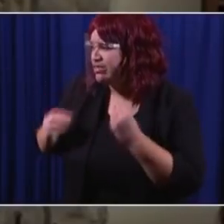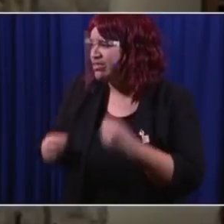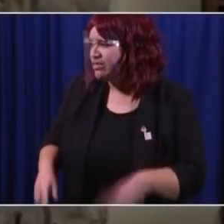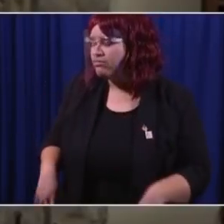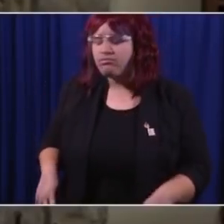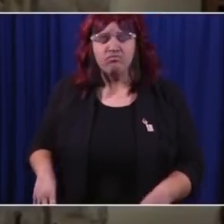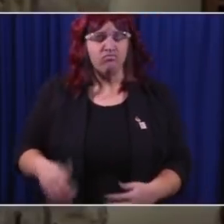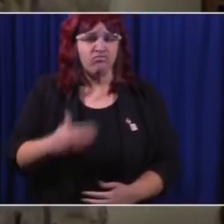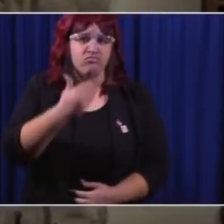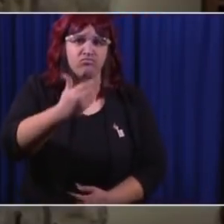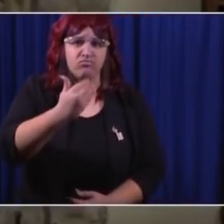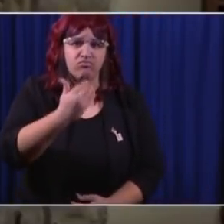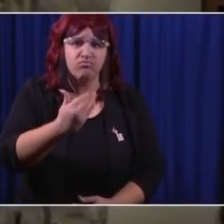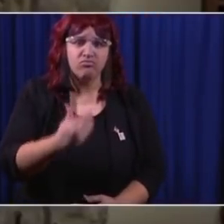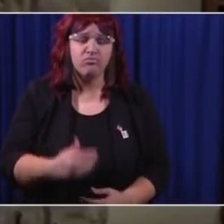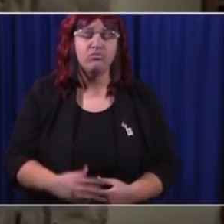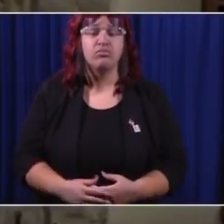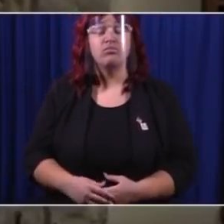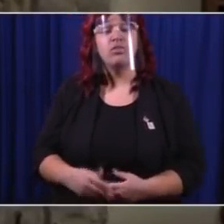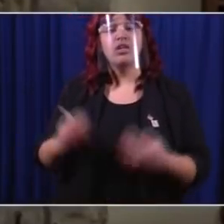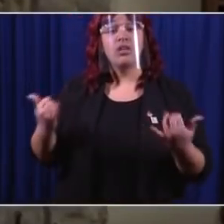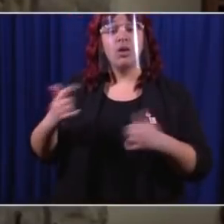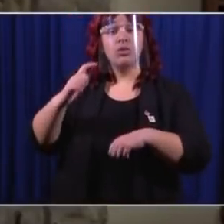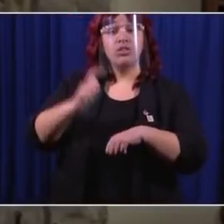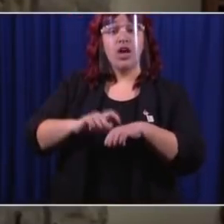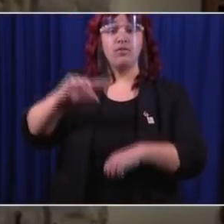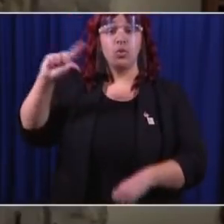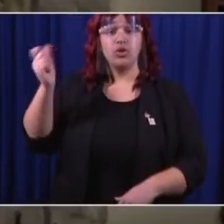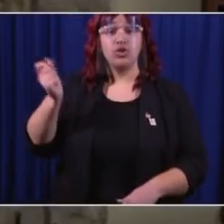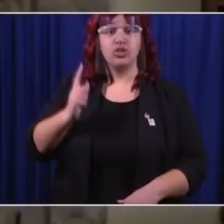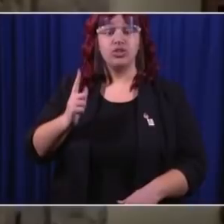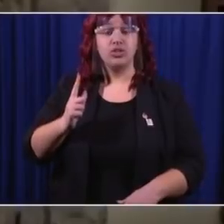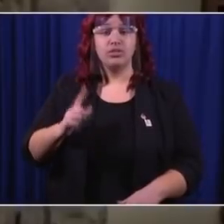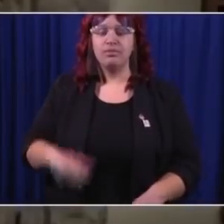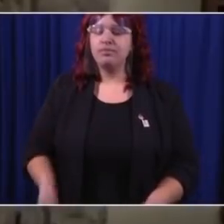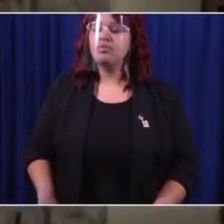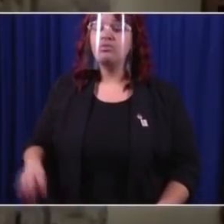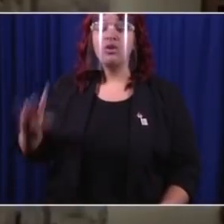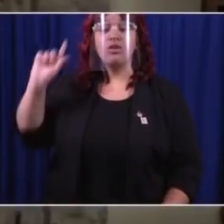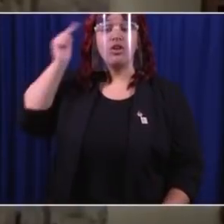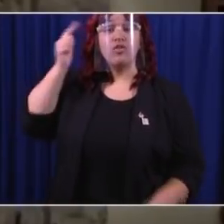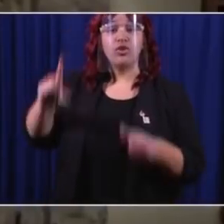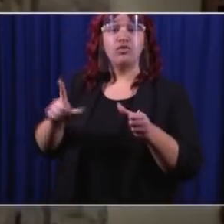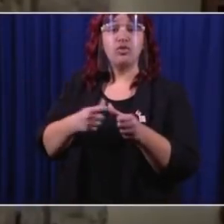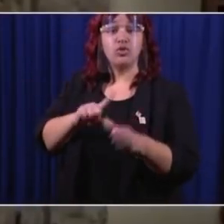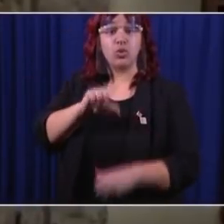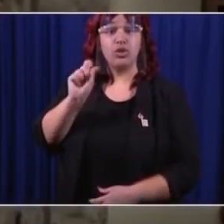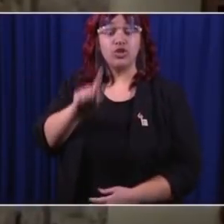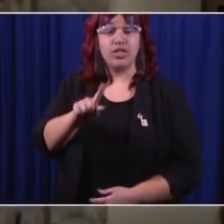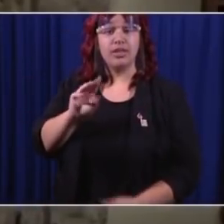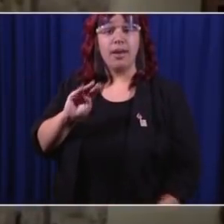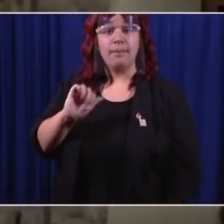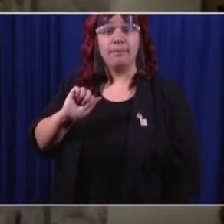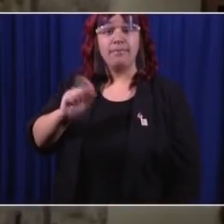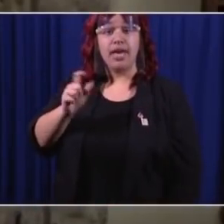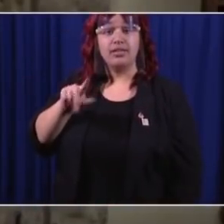day. We're ready to go to questions. Governor, first question today is from Max Philby at the Columbus